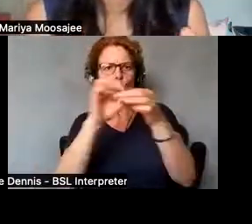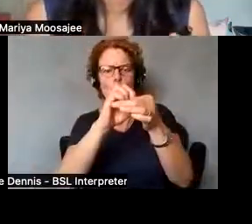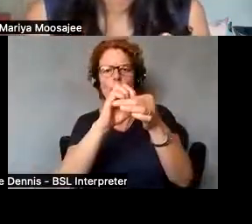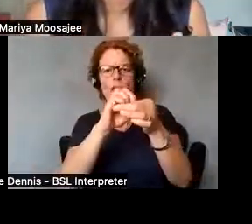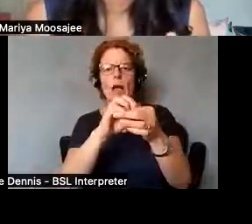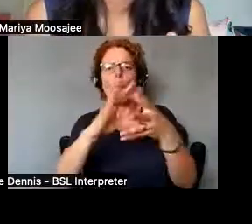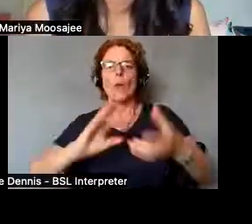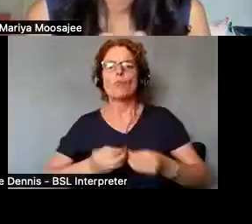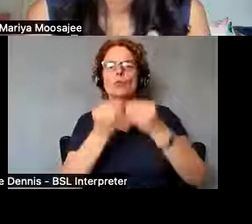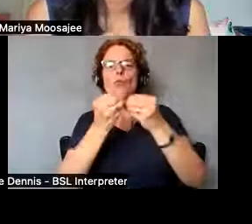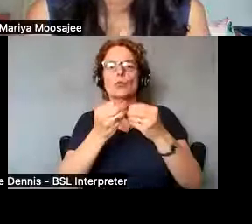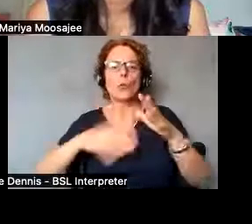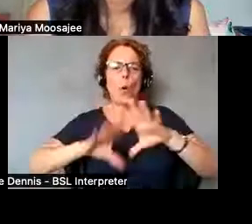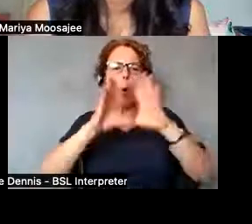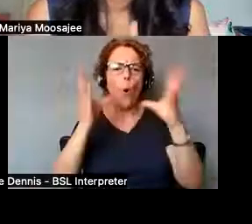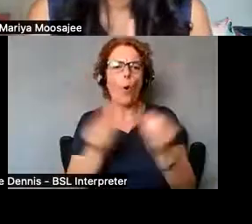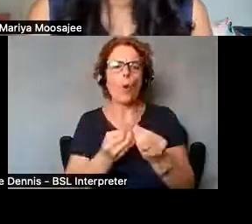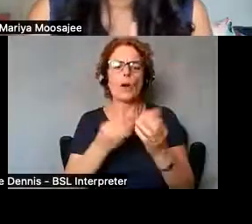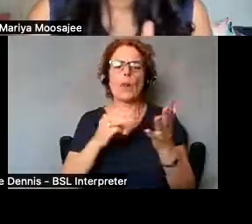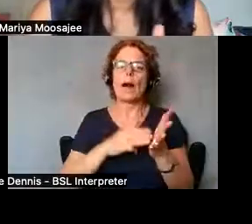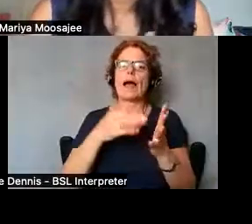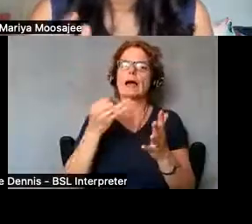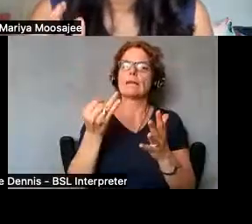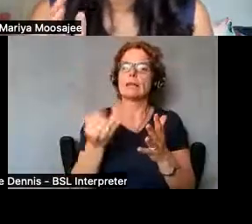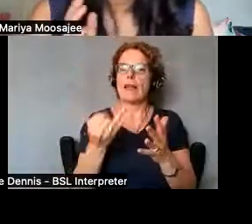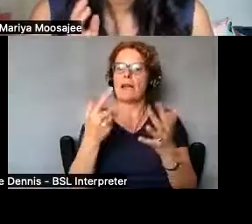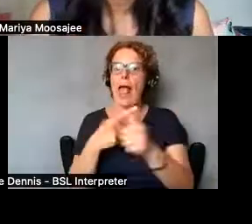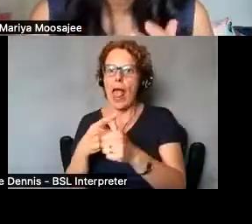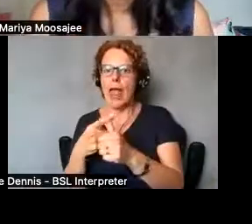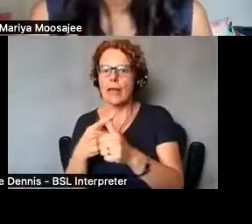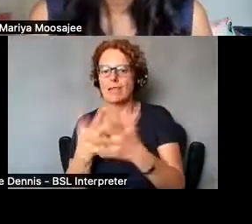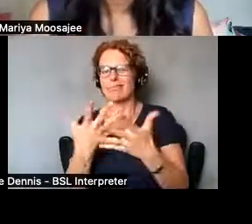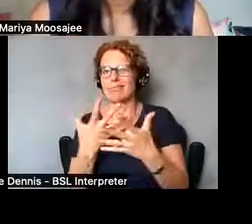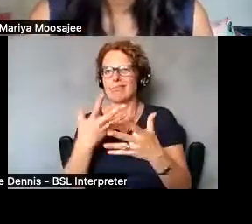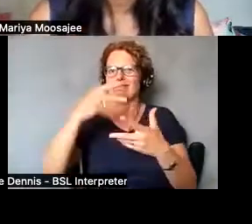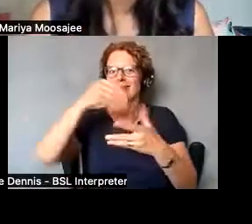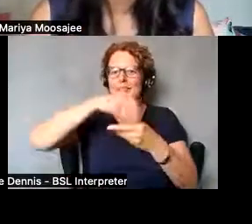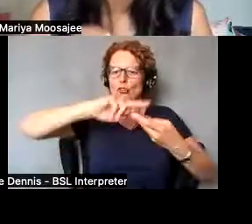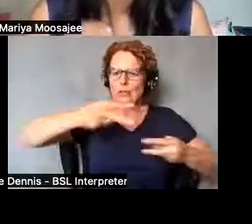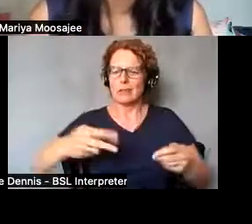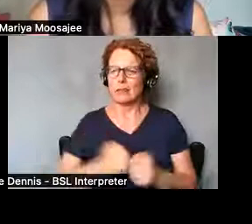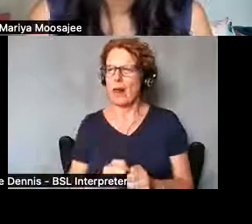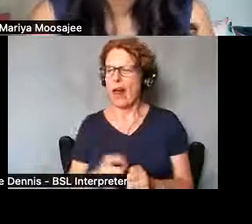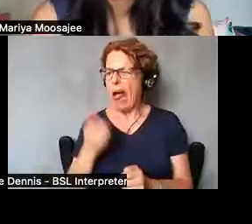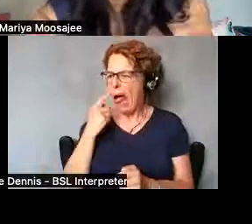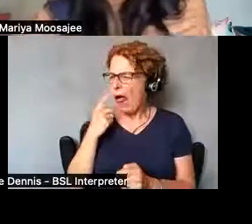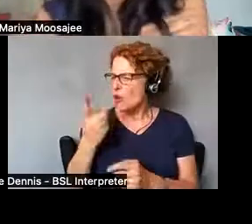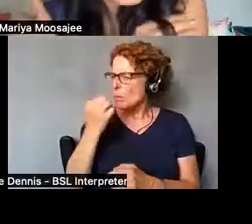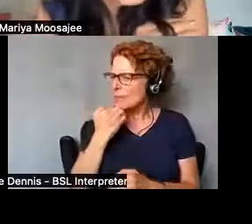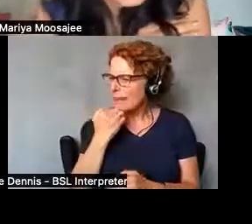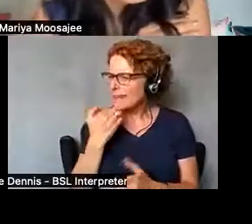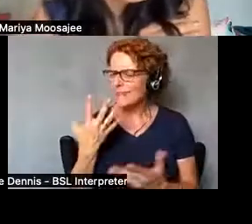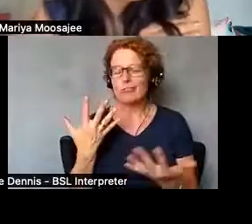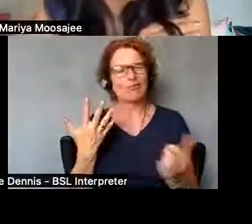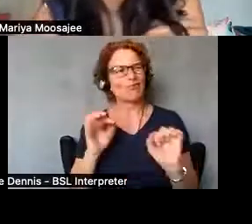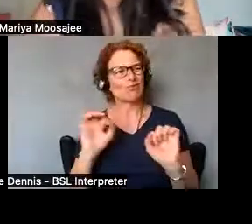MYA7A protein in the retina so it can work. Now, I looked for updates. There isn't a clinical trial